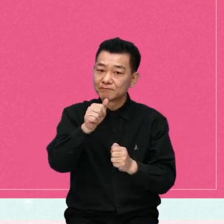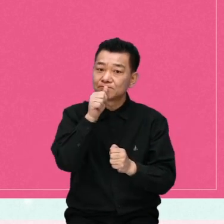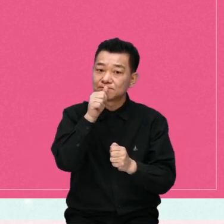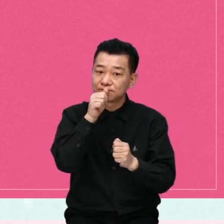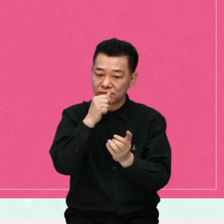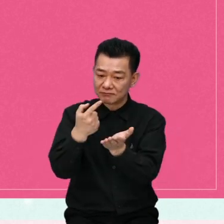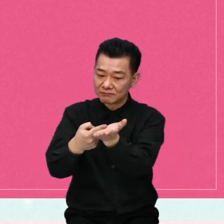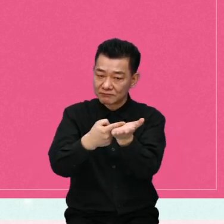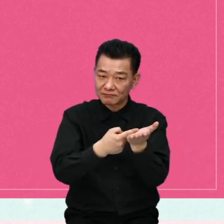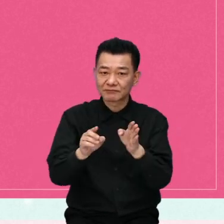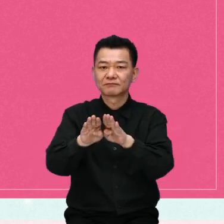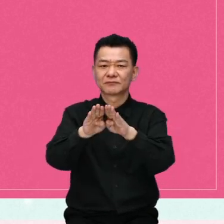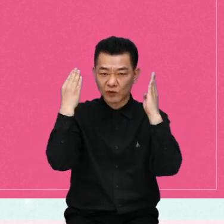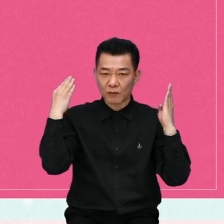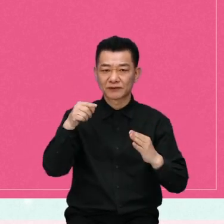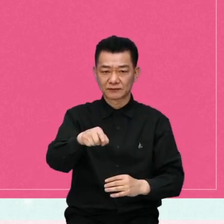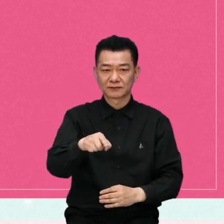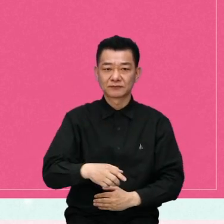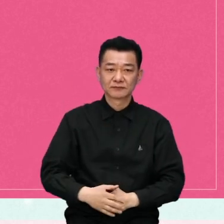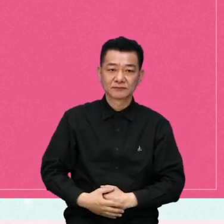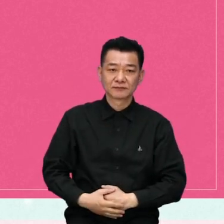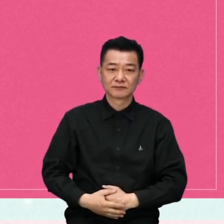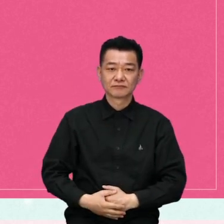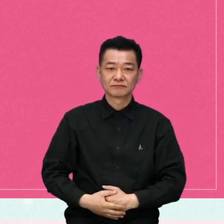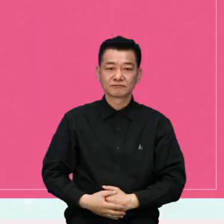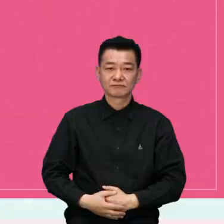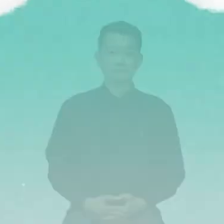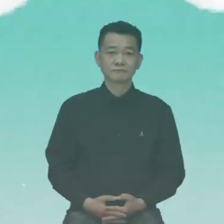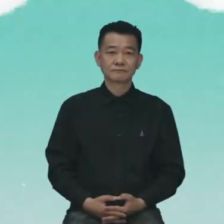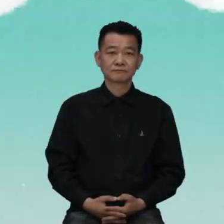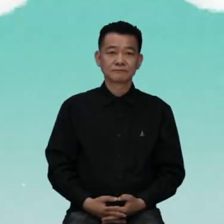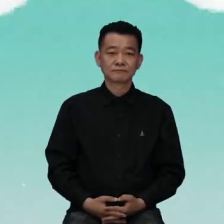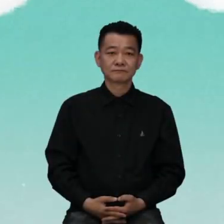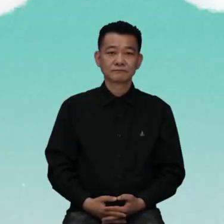with disabilities is held regularly.